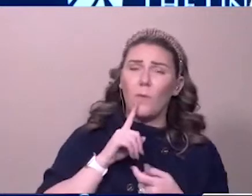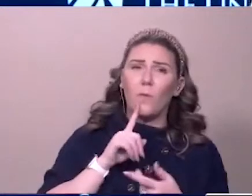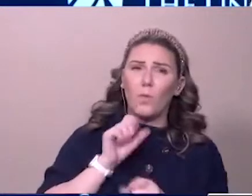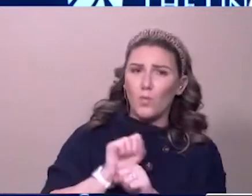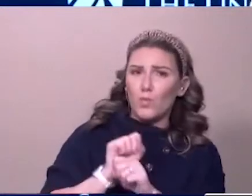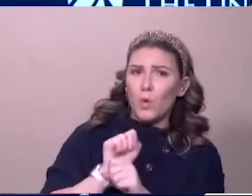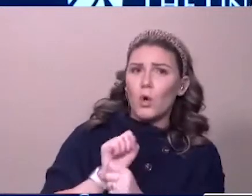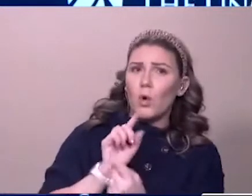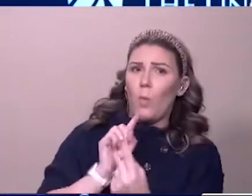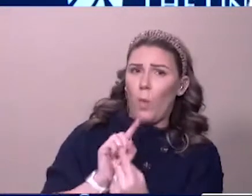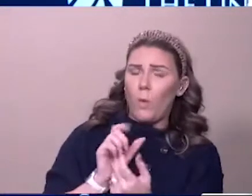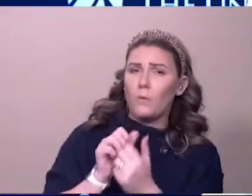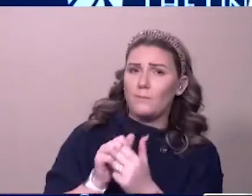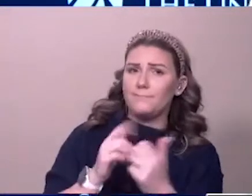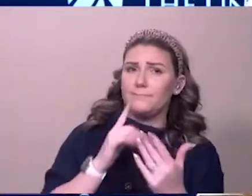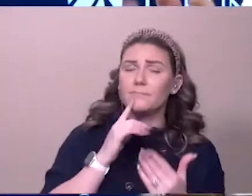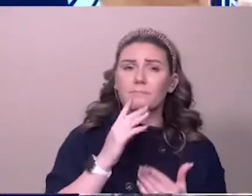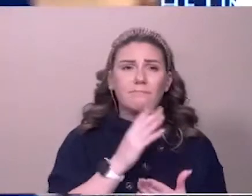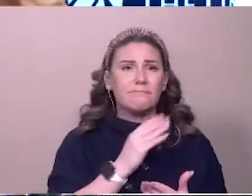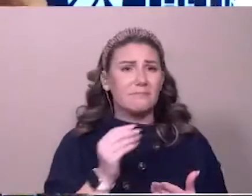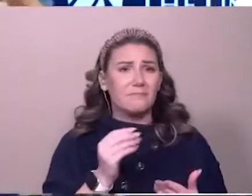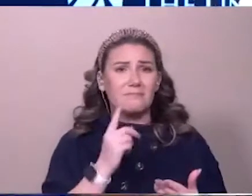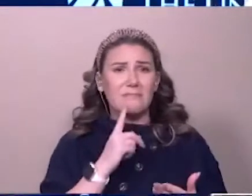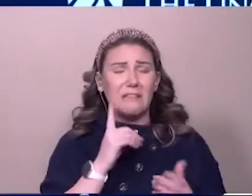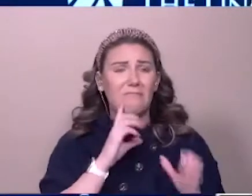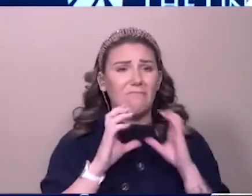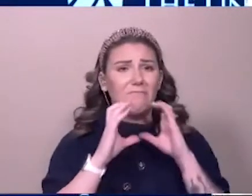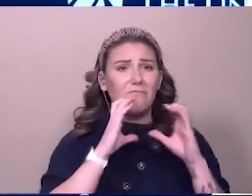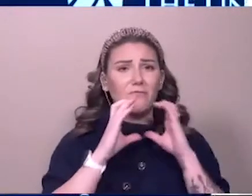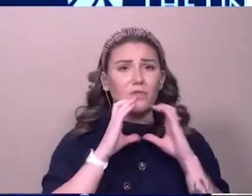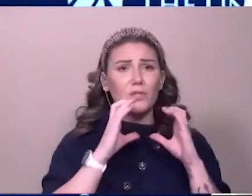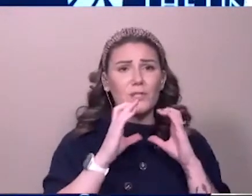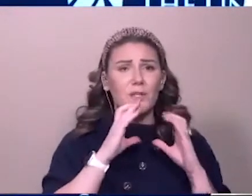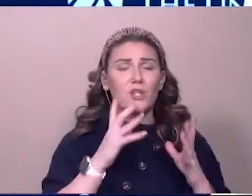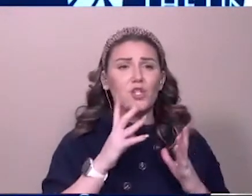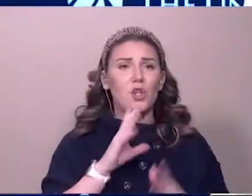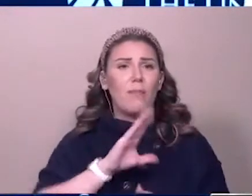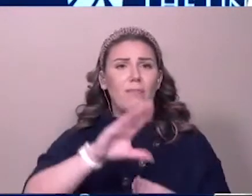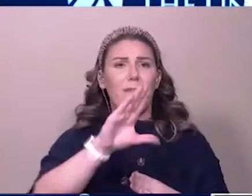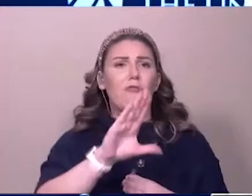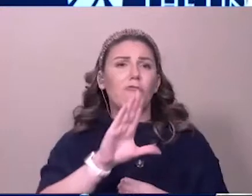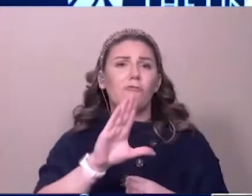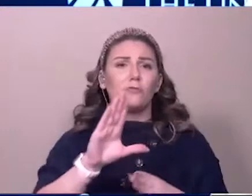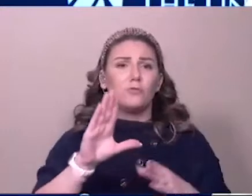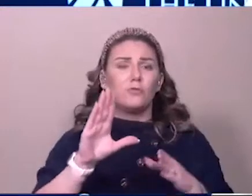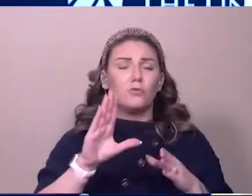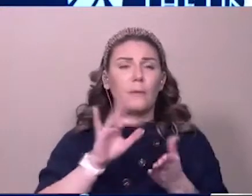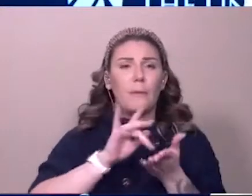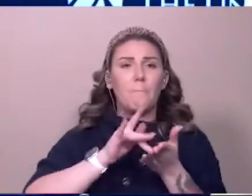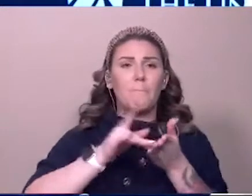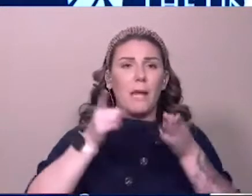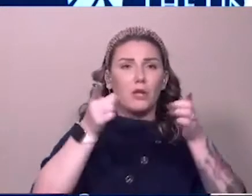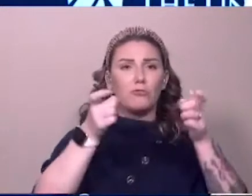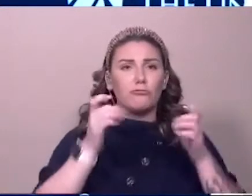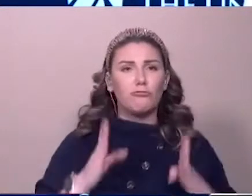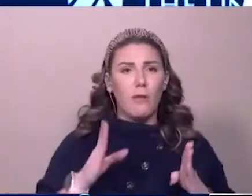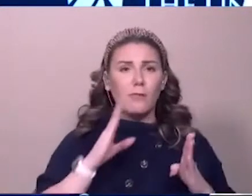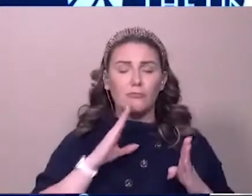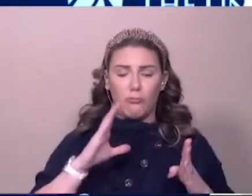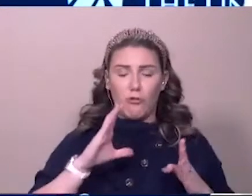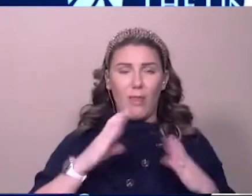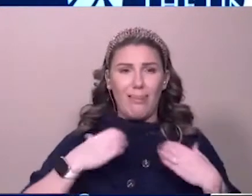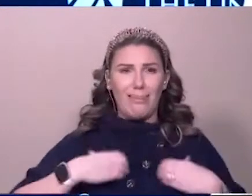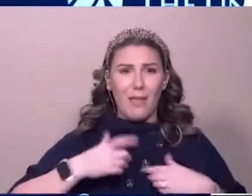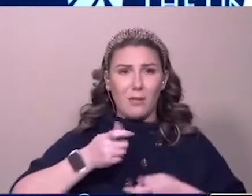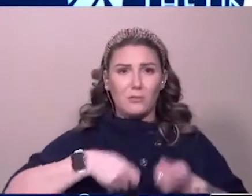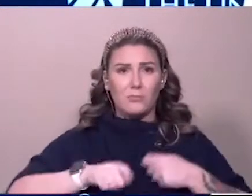any rate, I had a conversation with their director of the medical director of lung transplant there. He's saying they've had